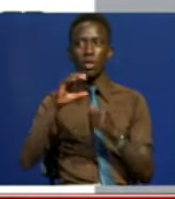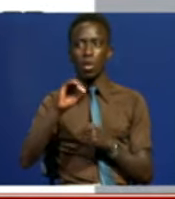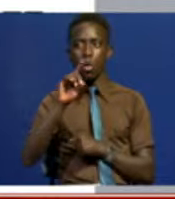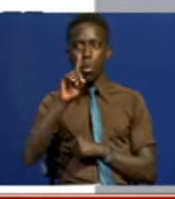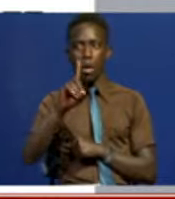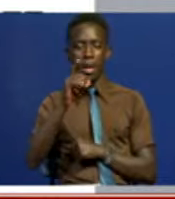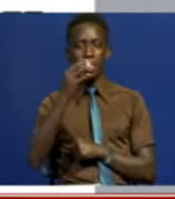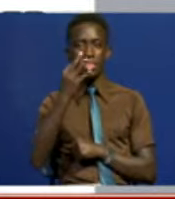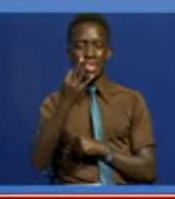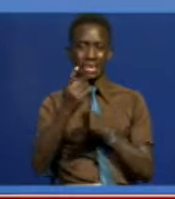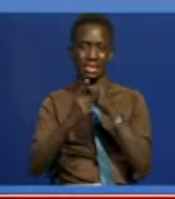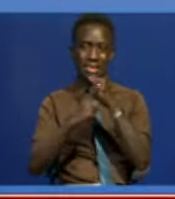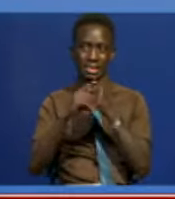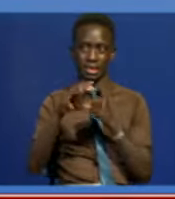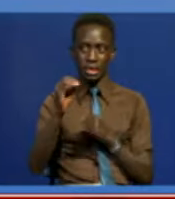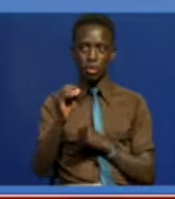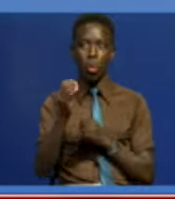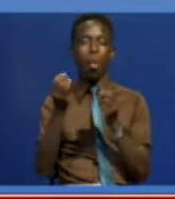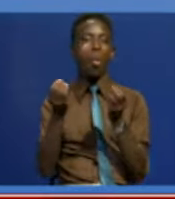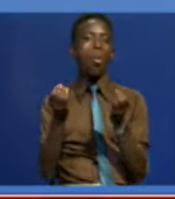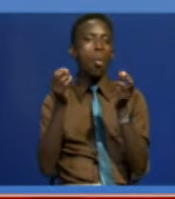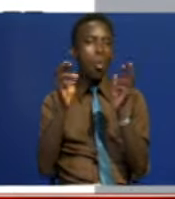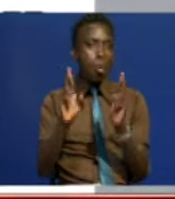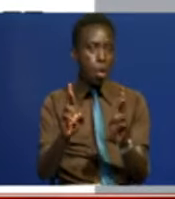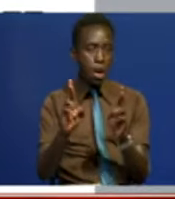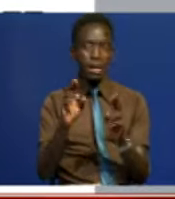0720-701-360 or